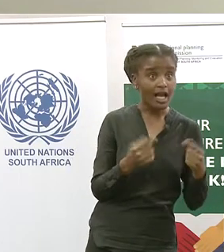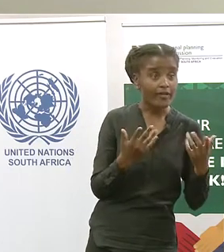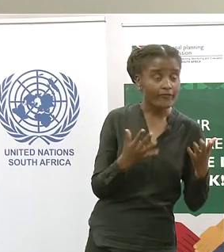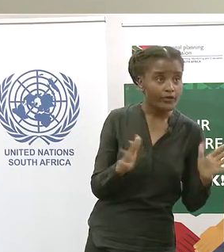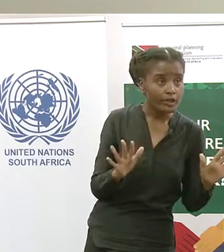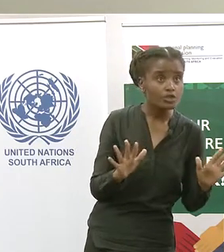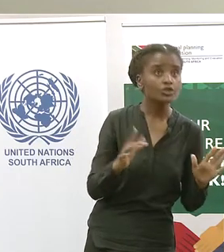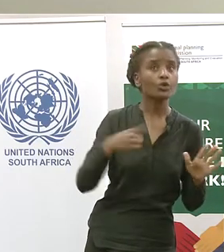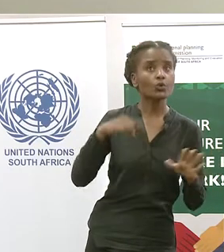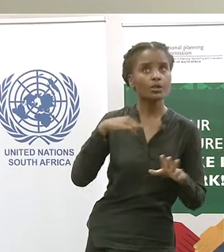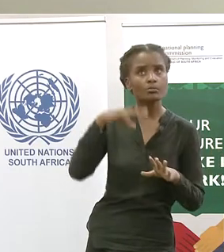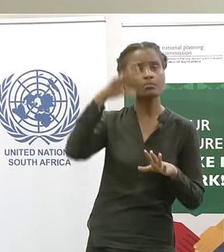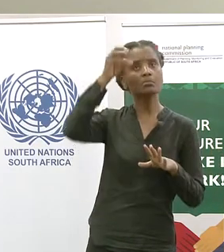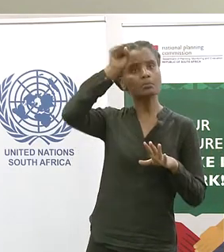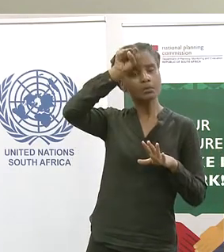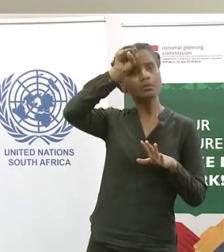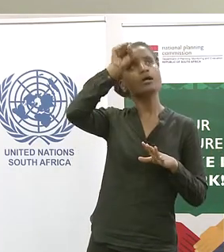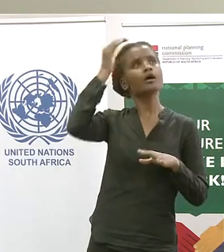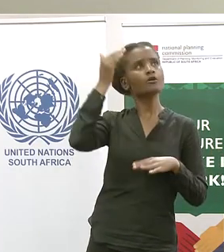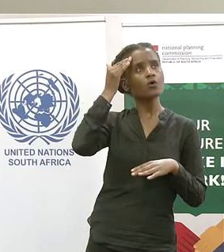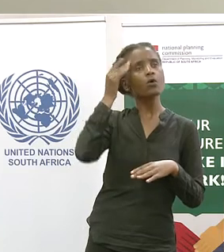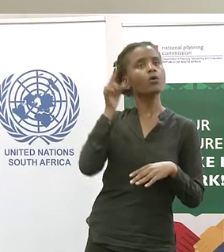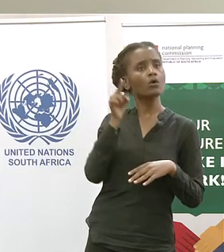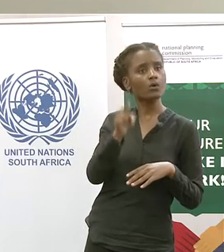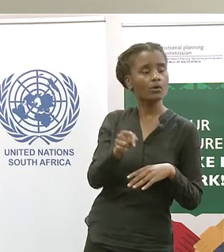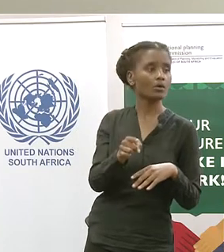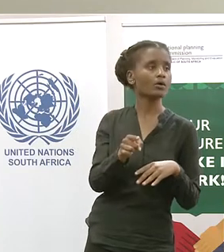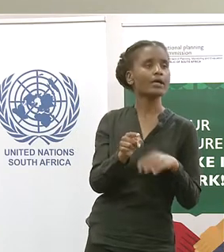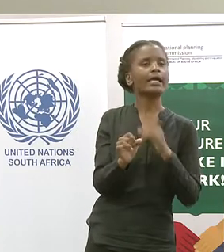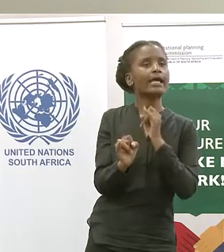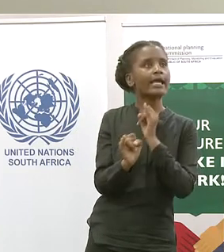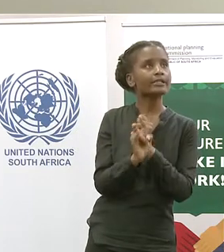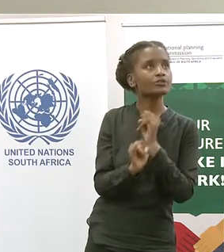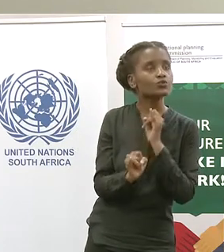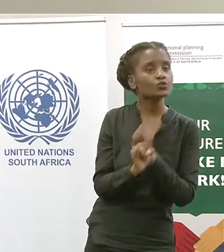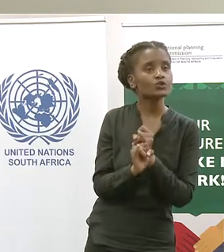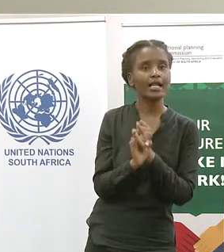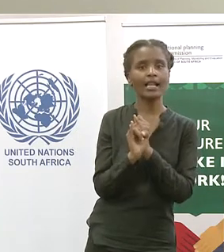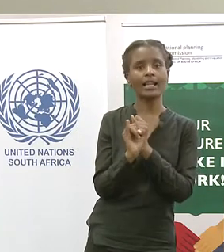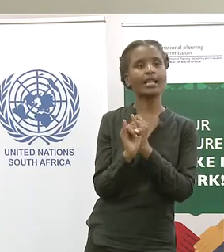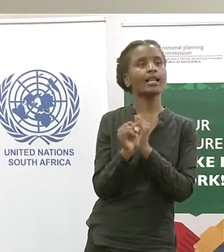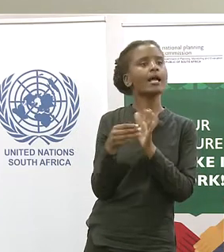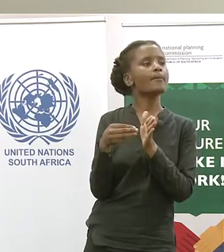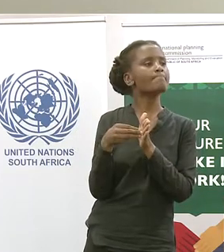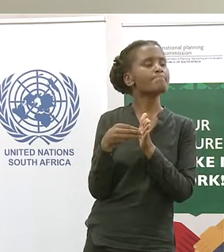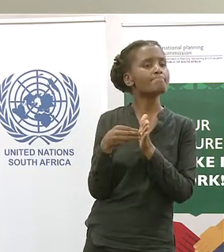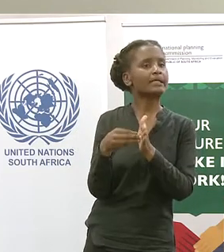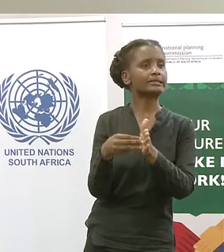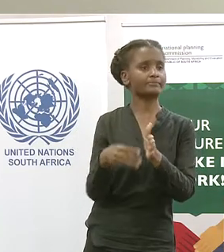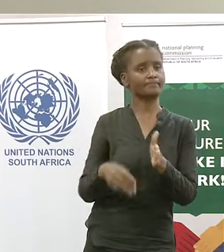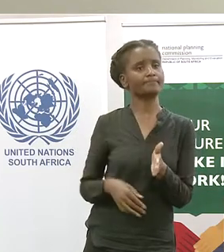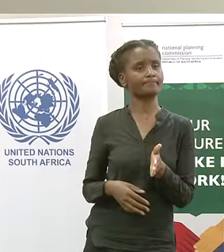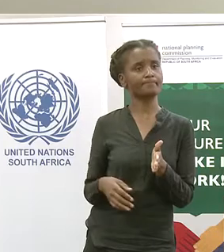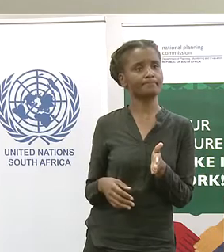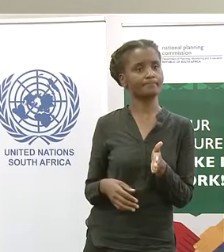very specific and articulate about the meaning of institutional mechanisms. So I think where